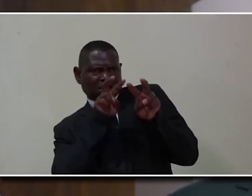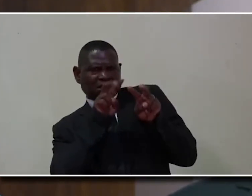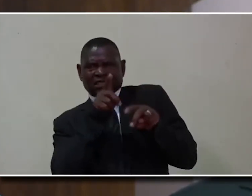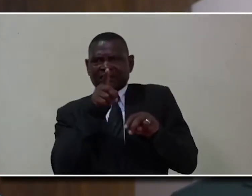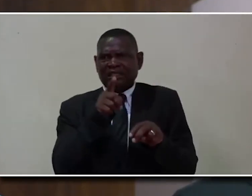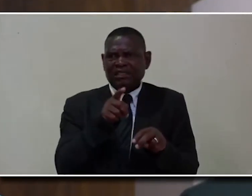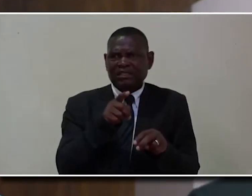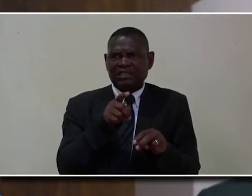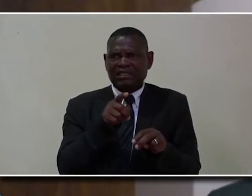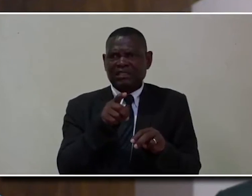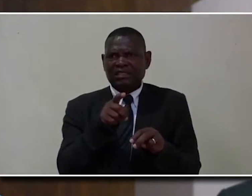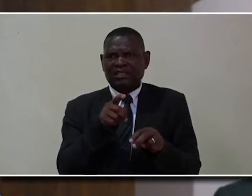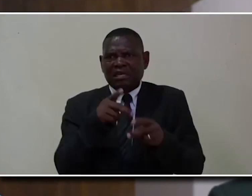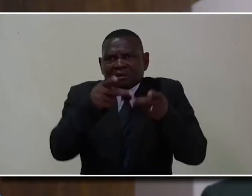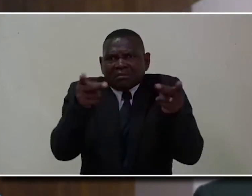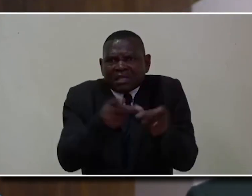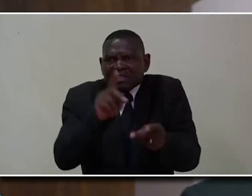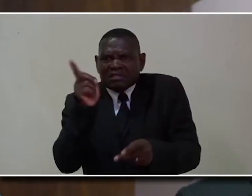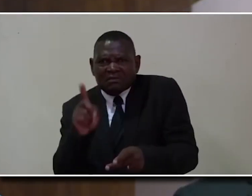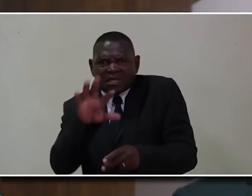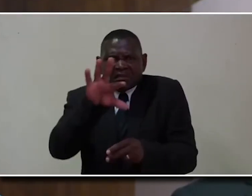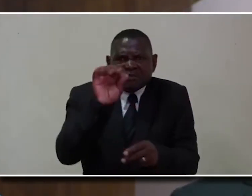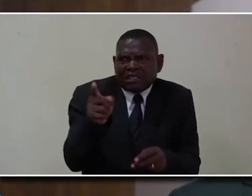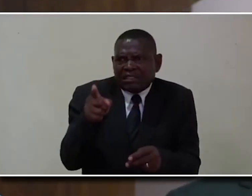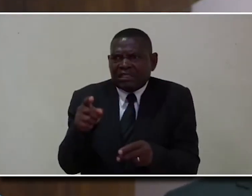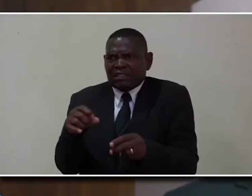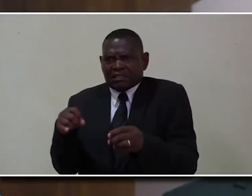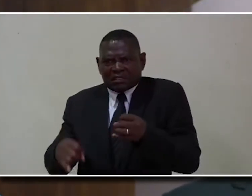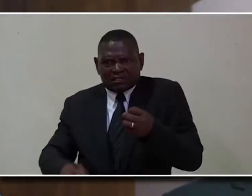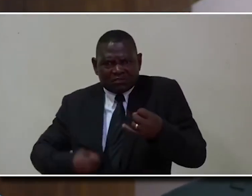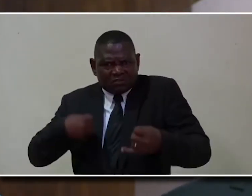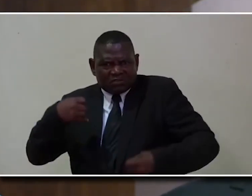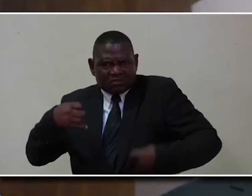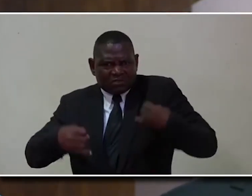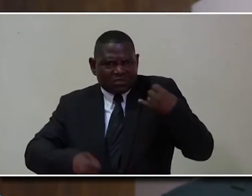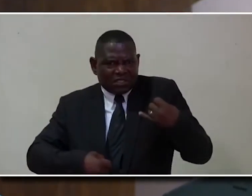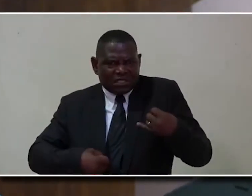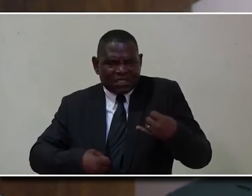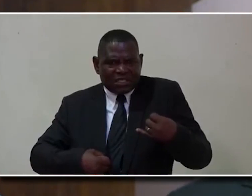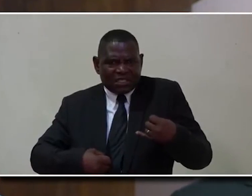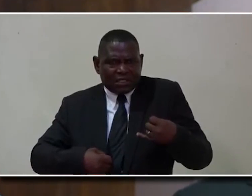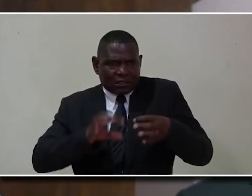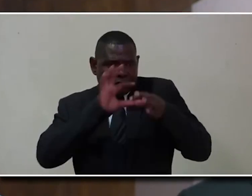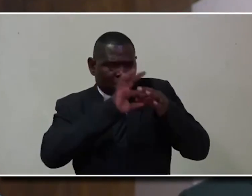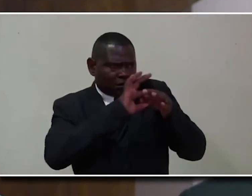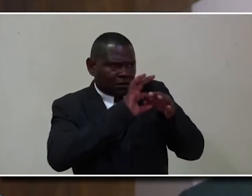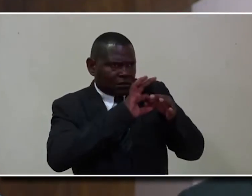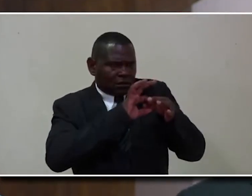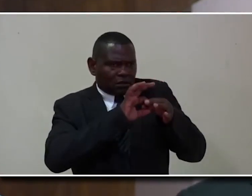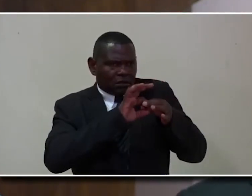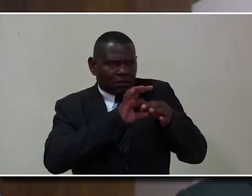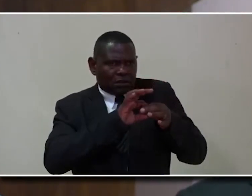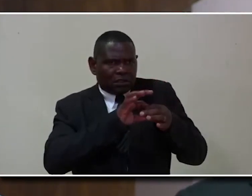of joy, pomwe muona komwe kuchokera zikondwererozi zina, they are attached to some conditions.